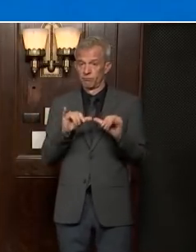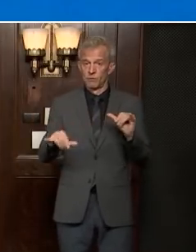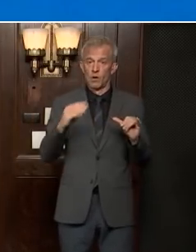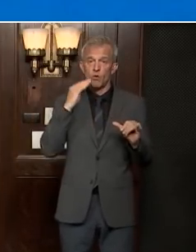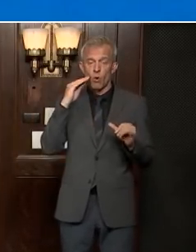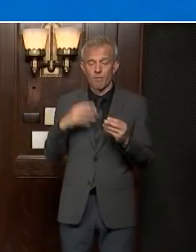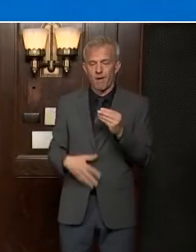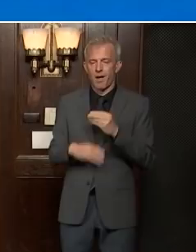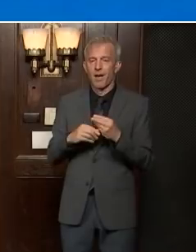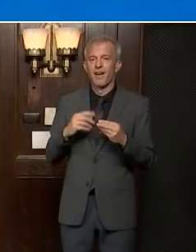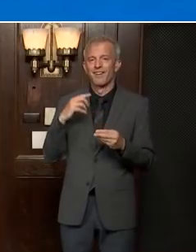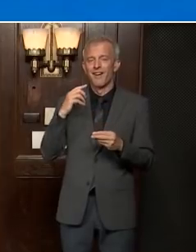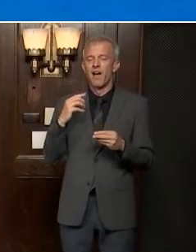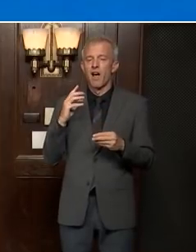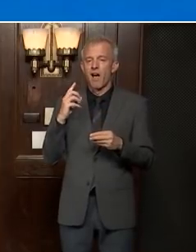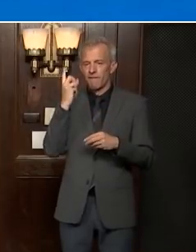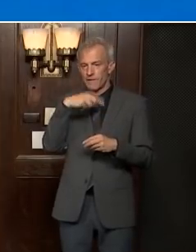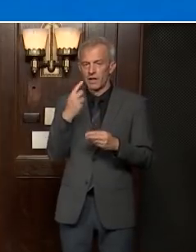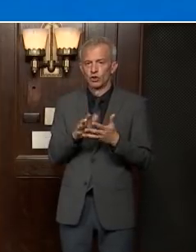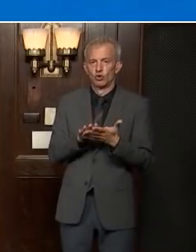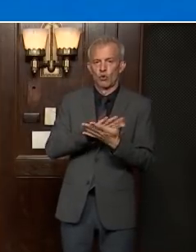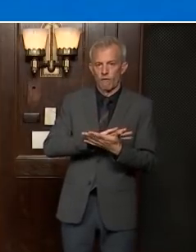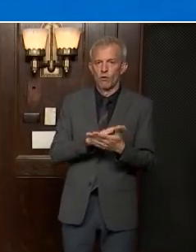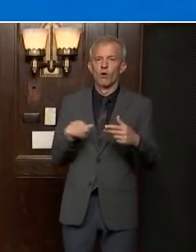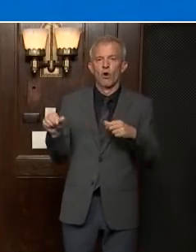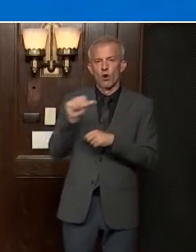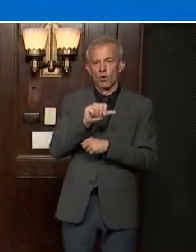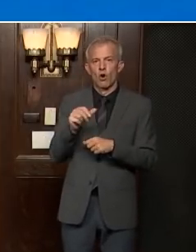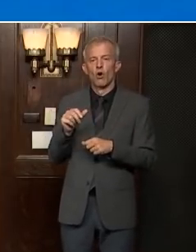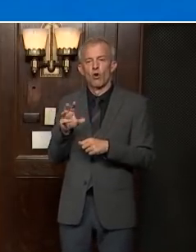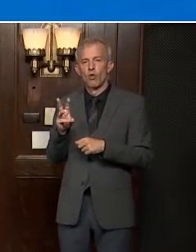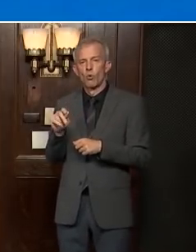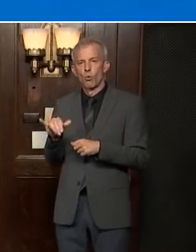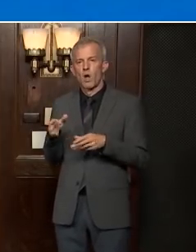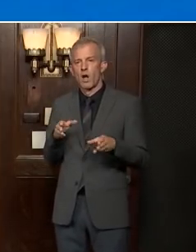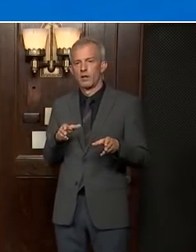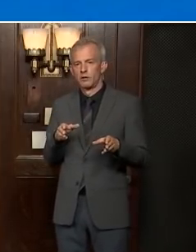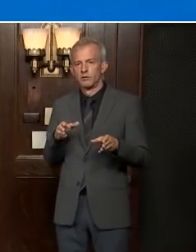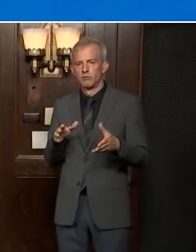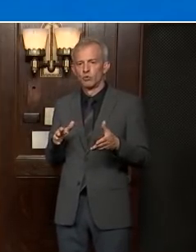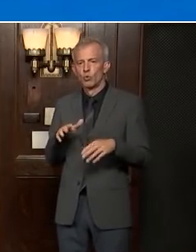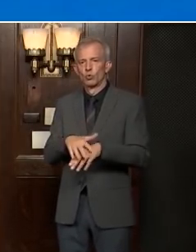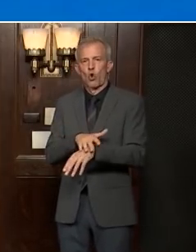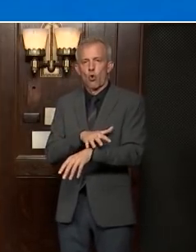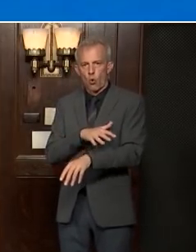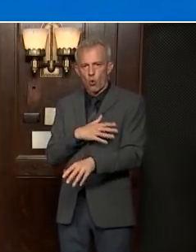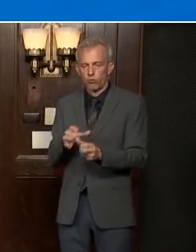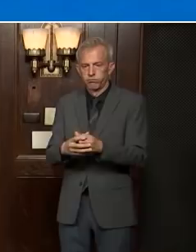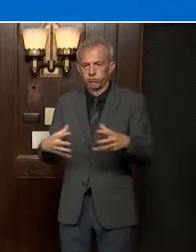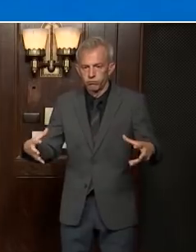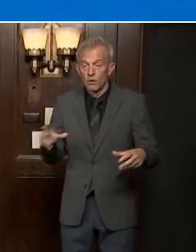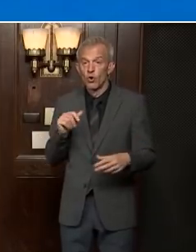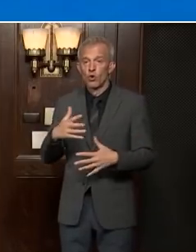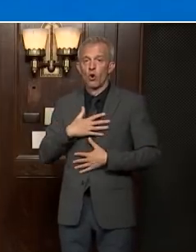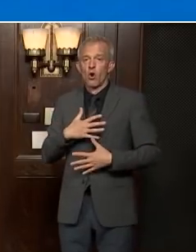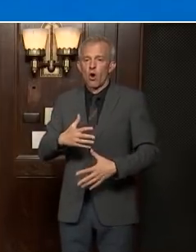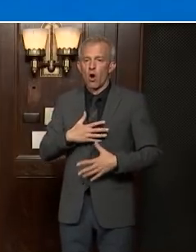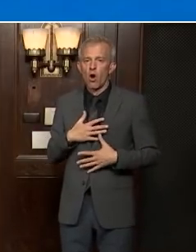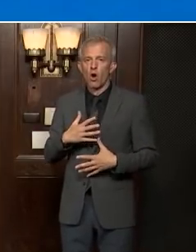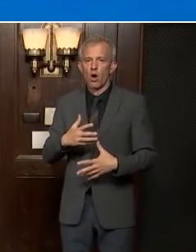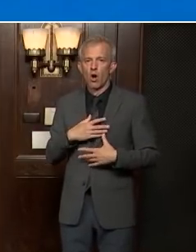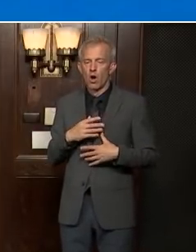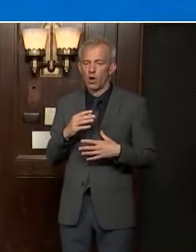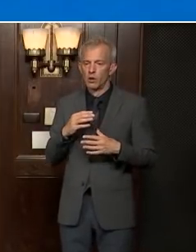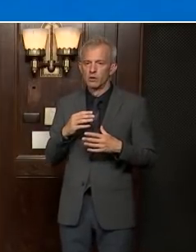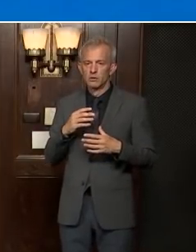face covering is another tool to slow the spread. We want you to keep your respiratory droplets to yourself. And that's what